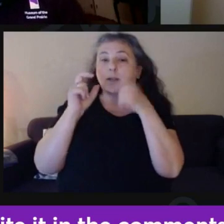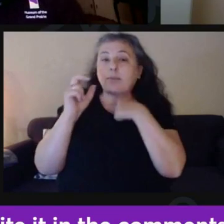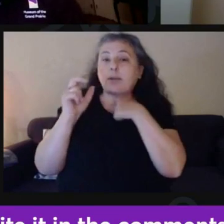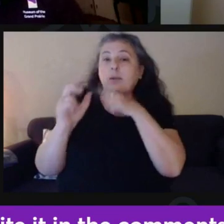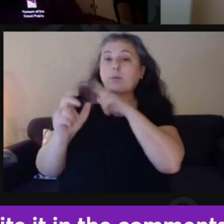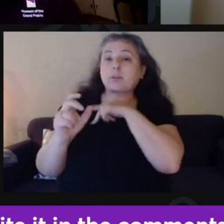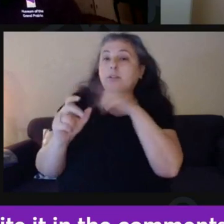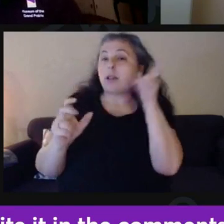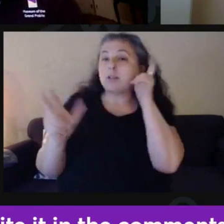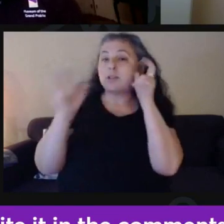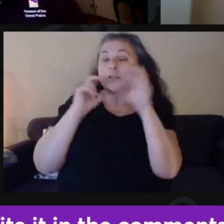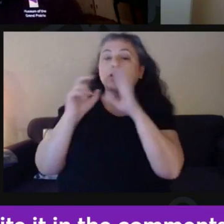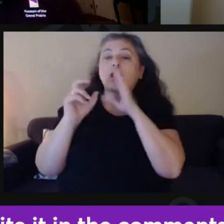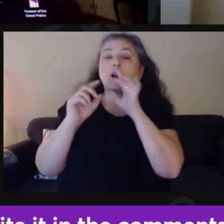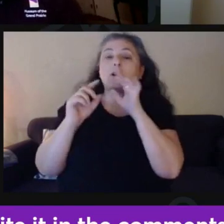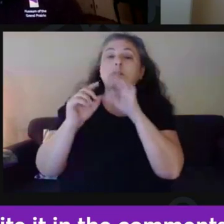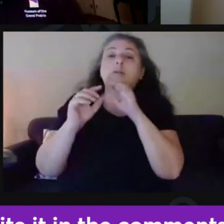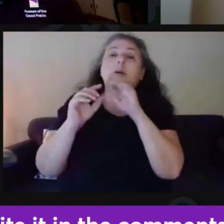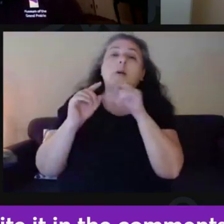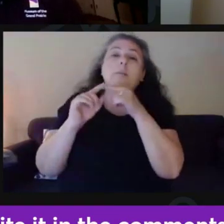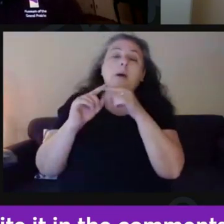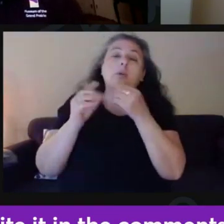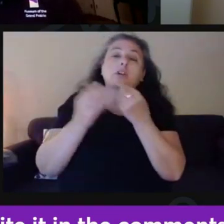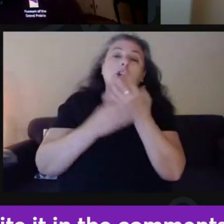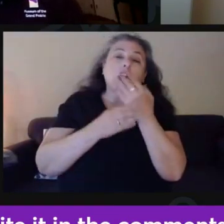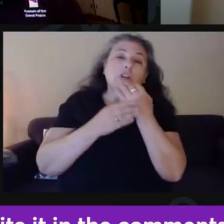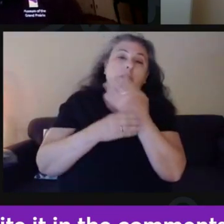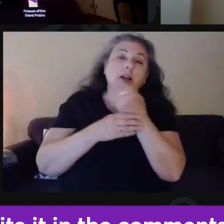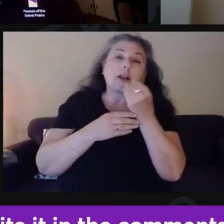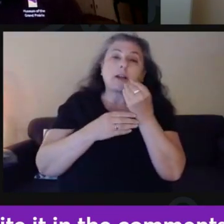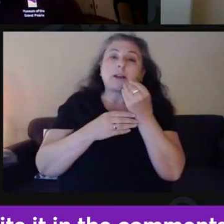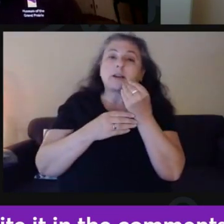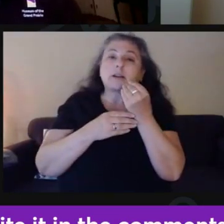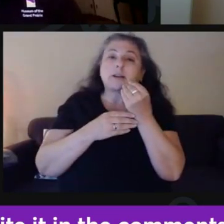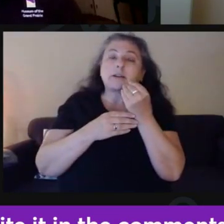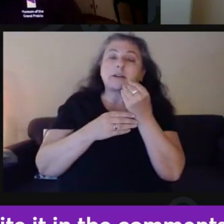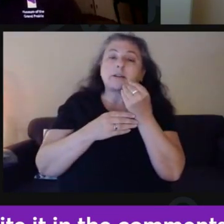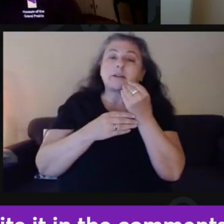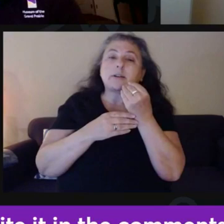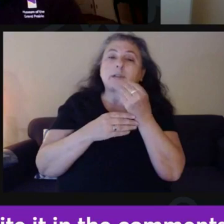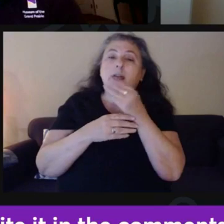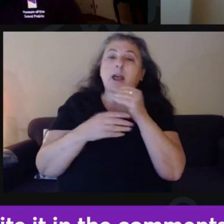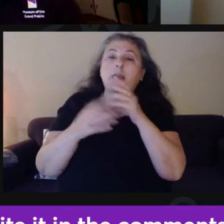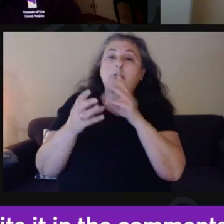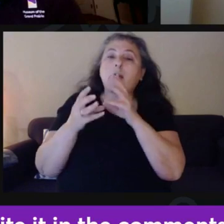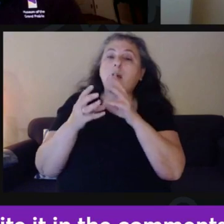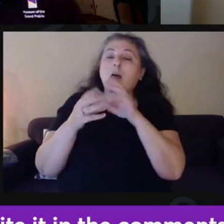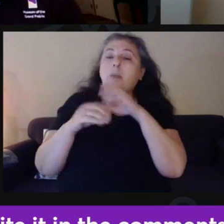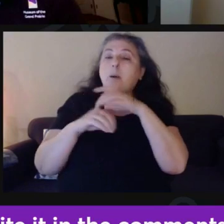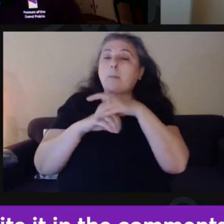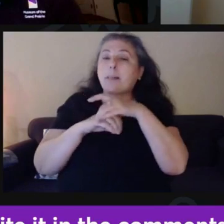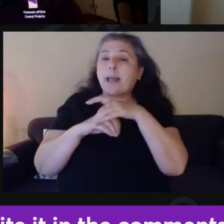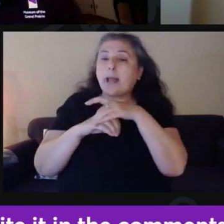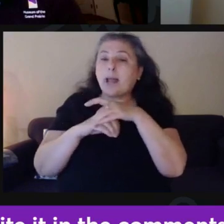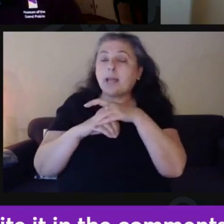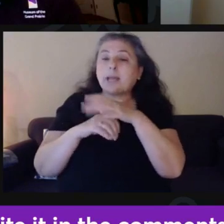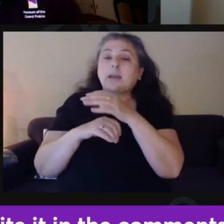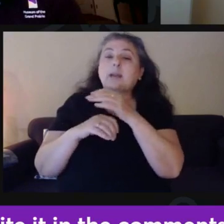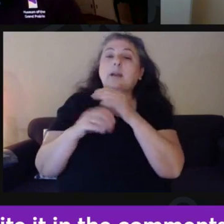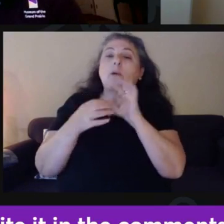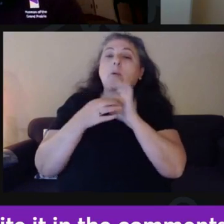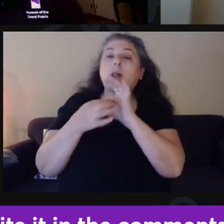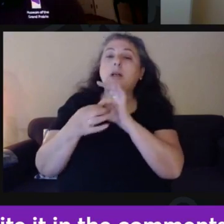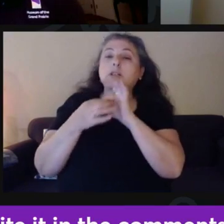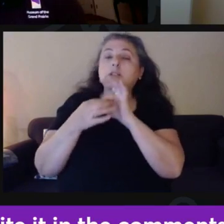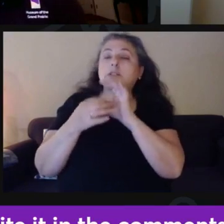to you talk and speak about gardening and the planet and your relationship, with them over the last